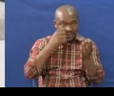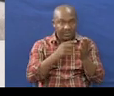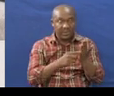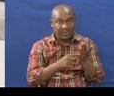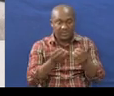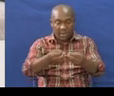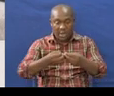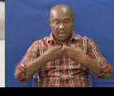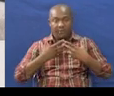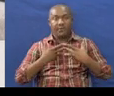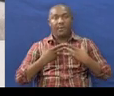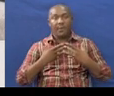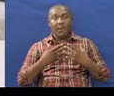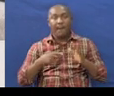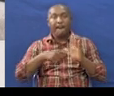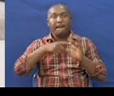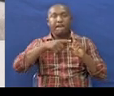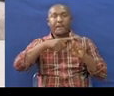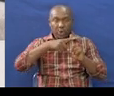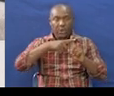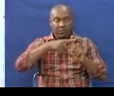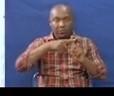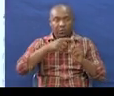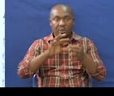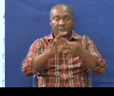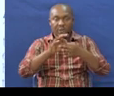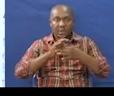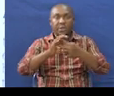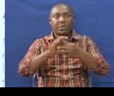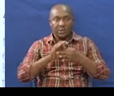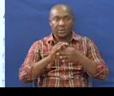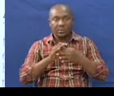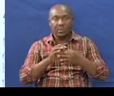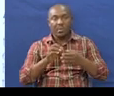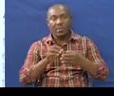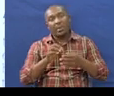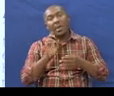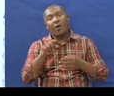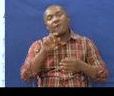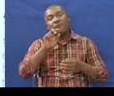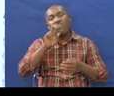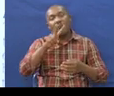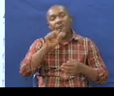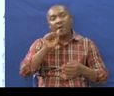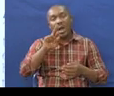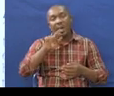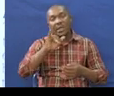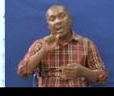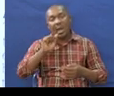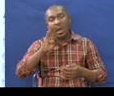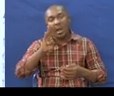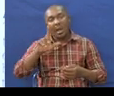positive relationship between variables. It gives positive relationship